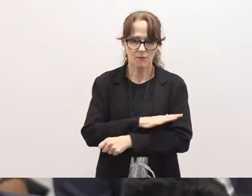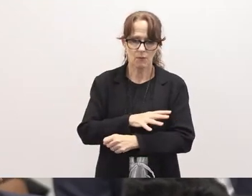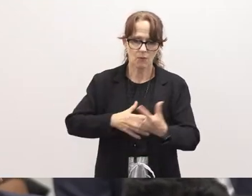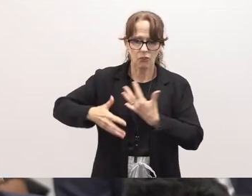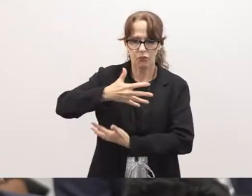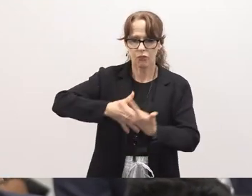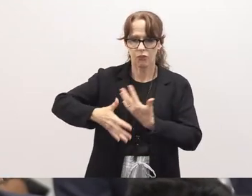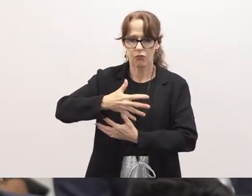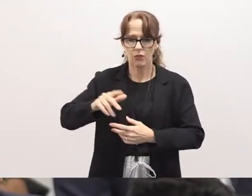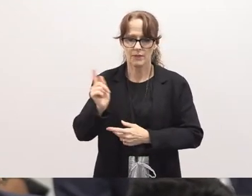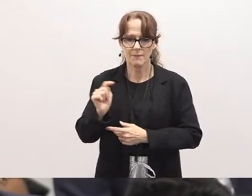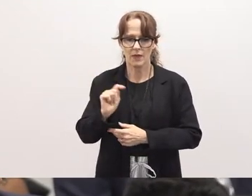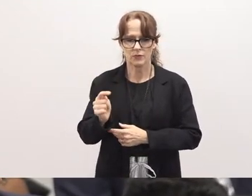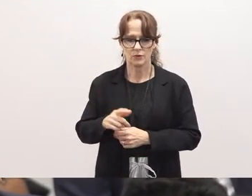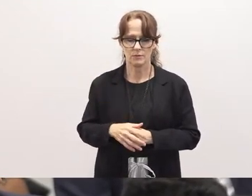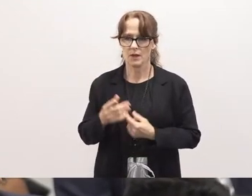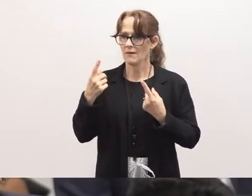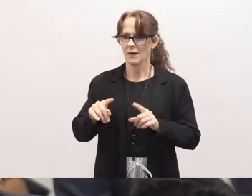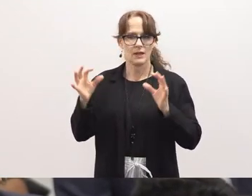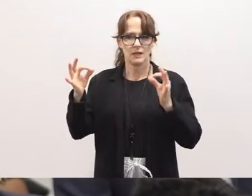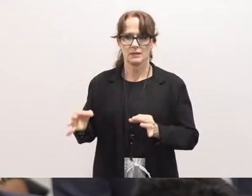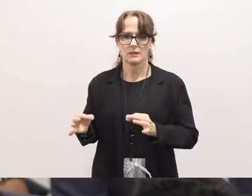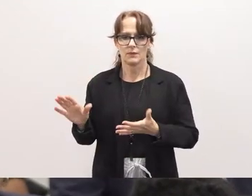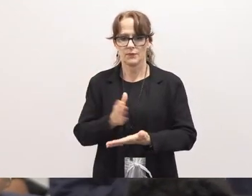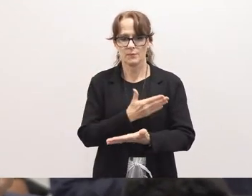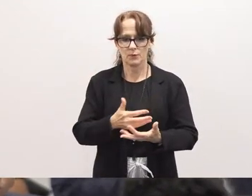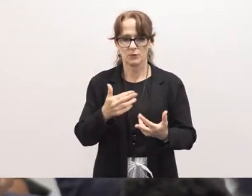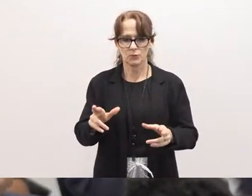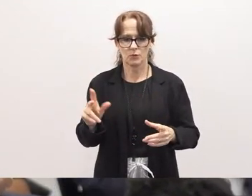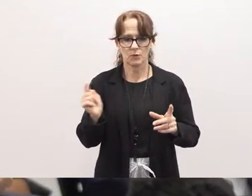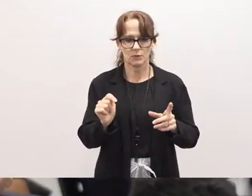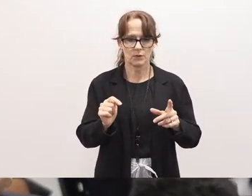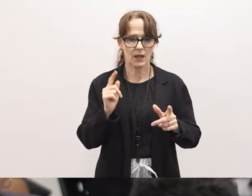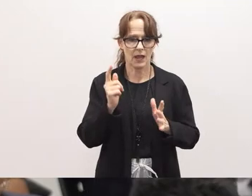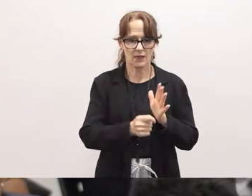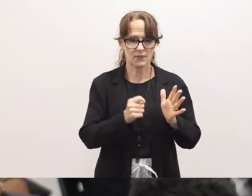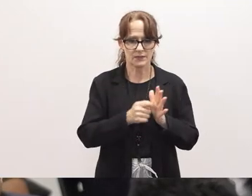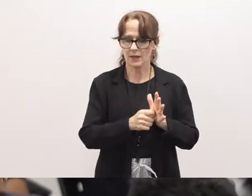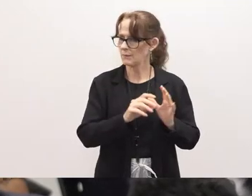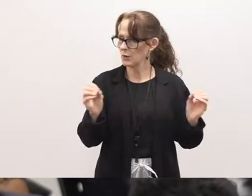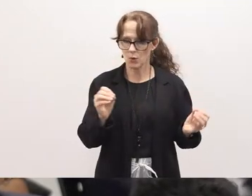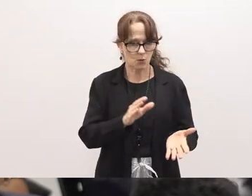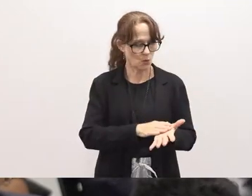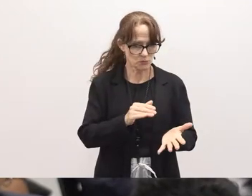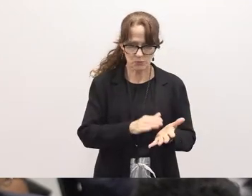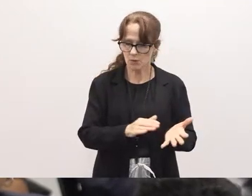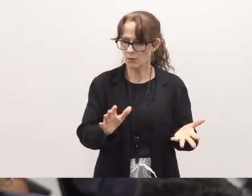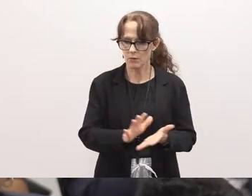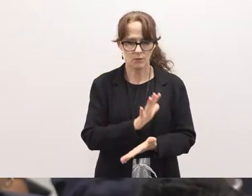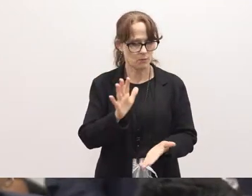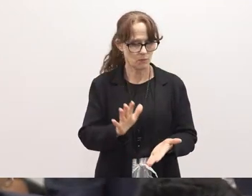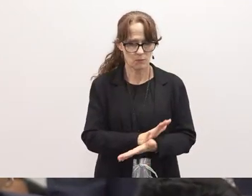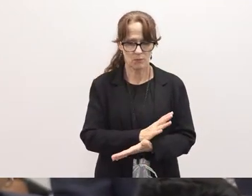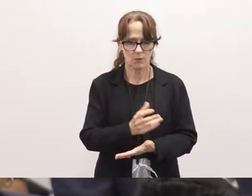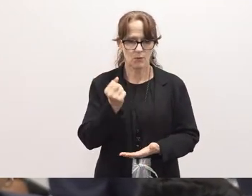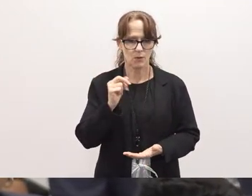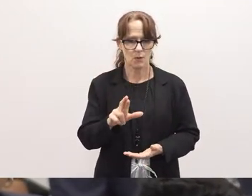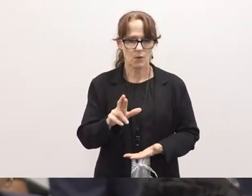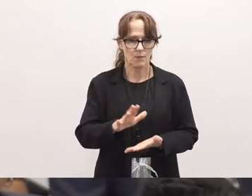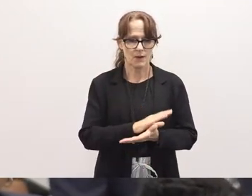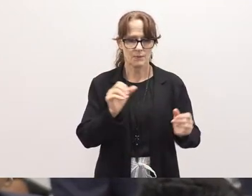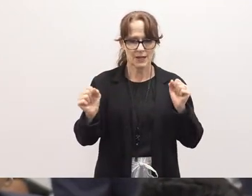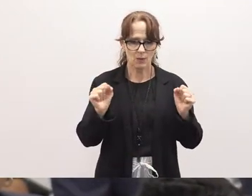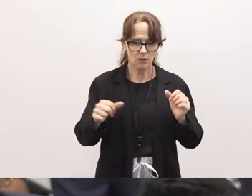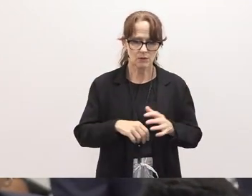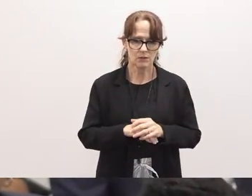themselves. I had to finally resort to the music room restroom, which at the time was not filled with soap, toilet paper, or paper